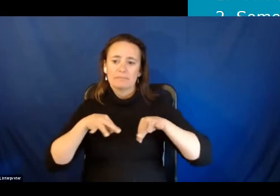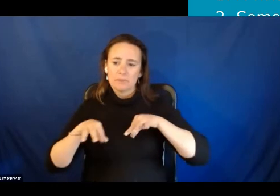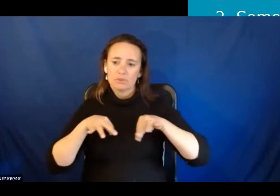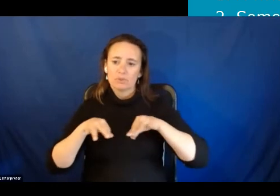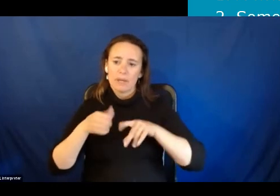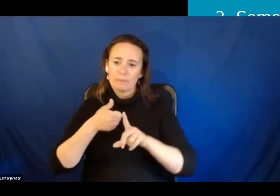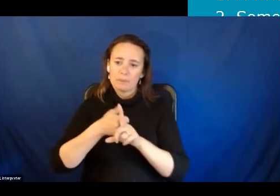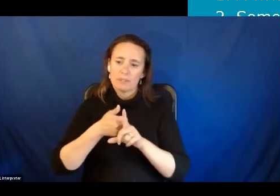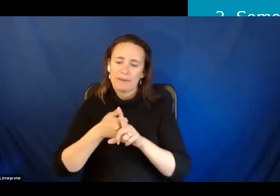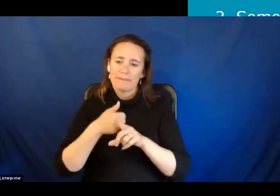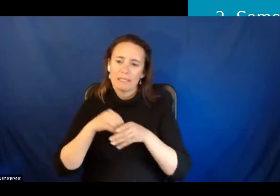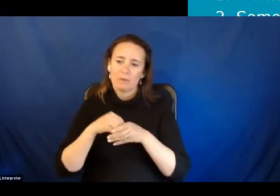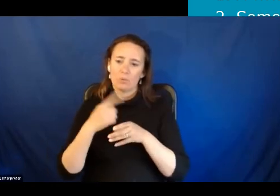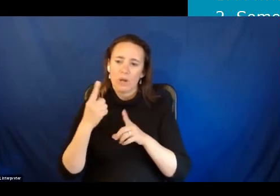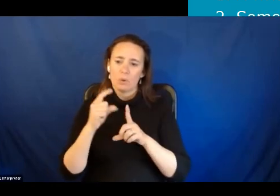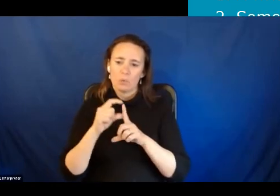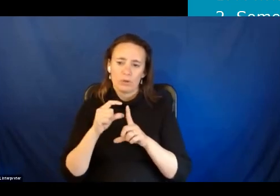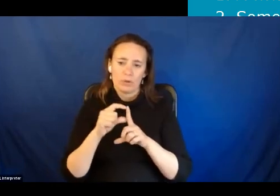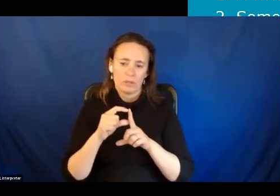word.